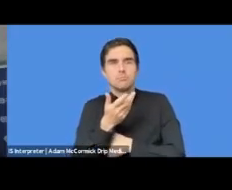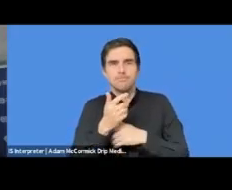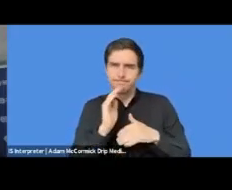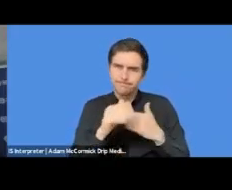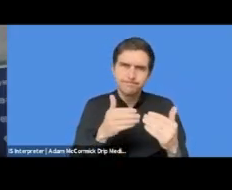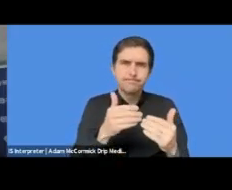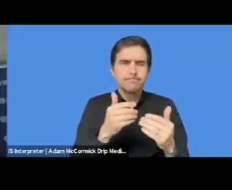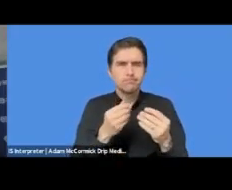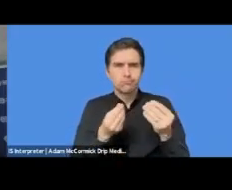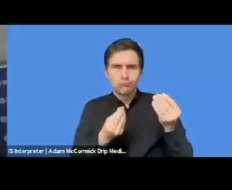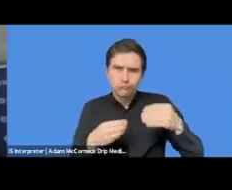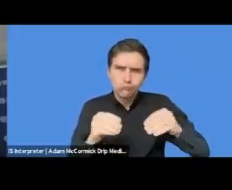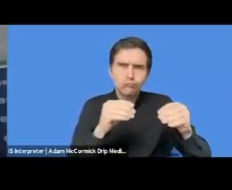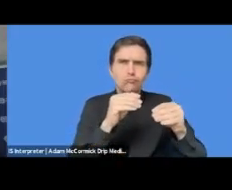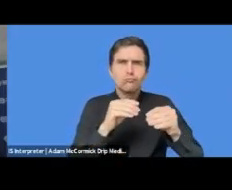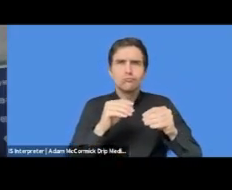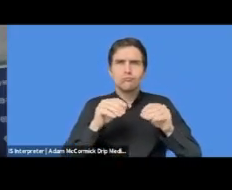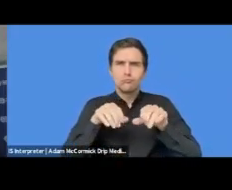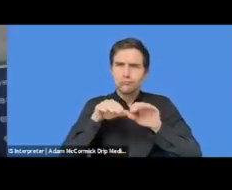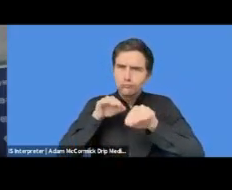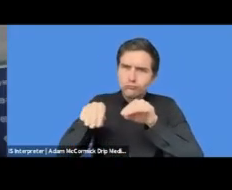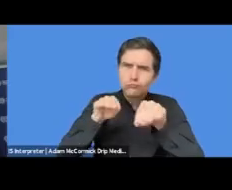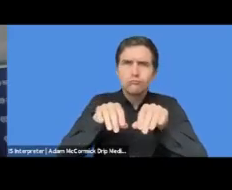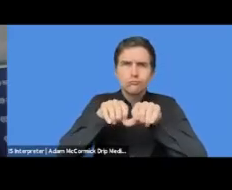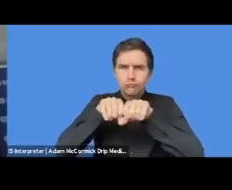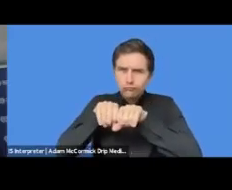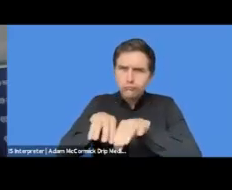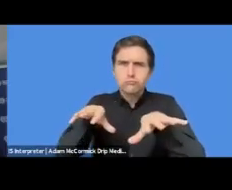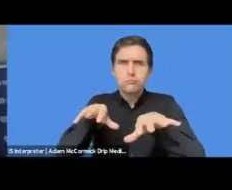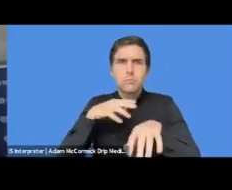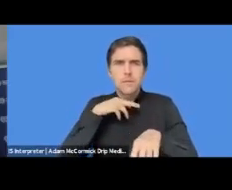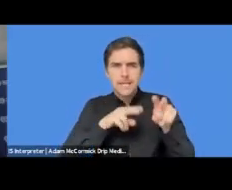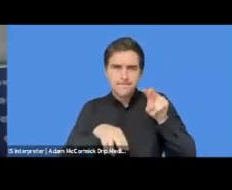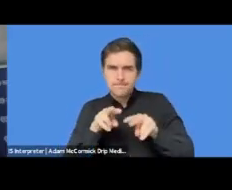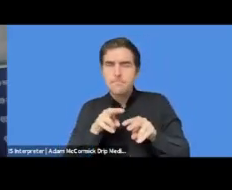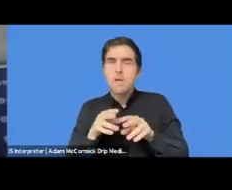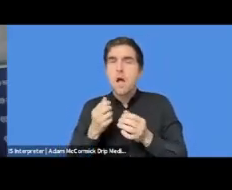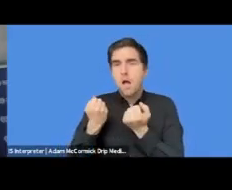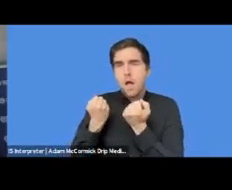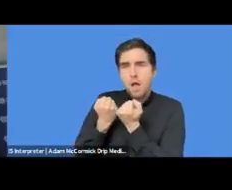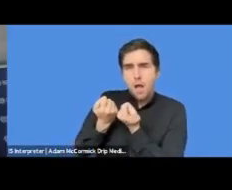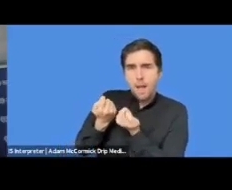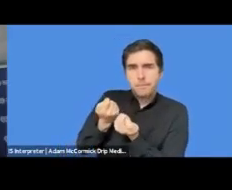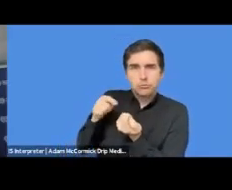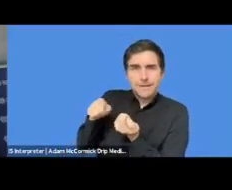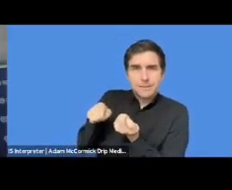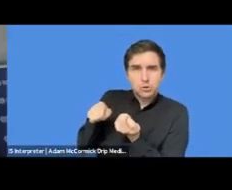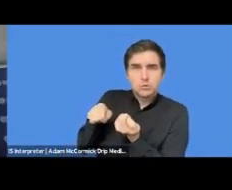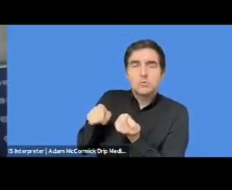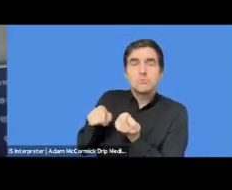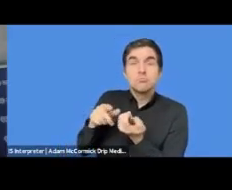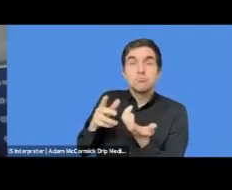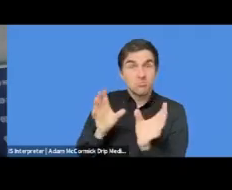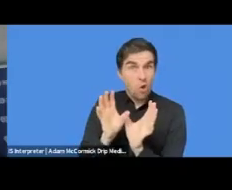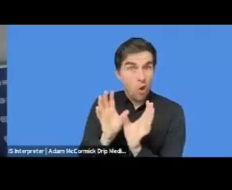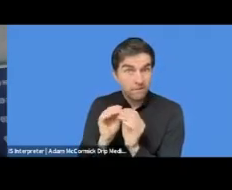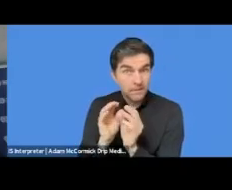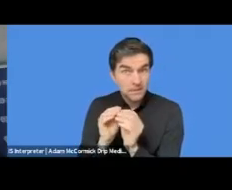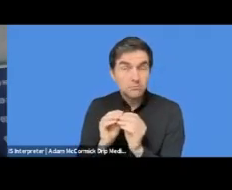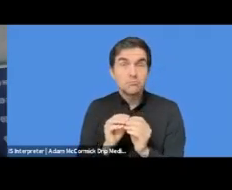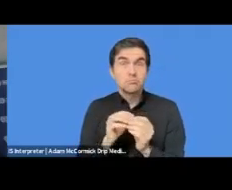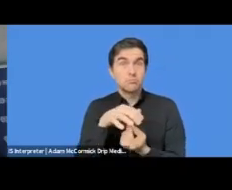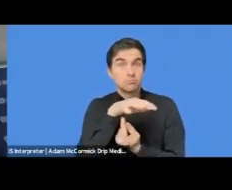administration being the key backbone of social protection service delivery. So for example, how are